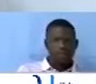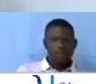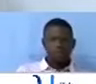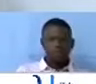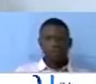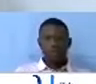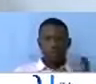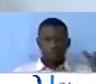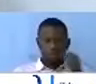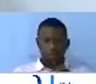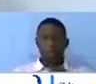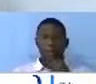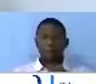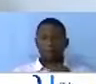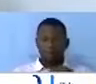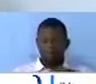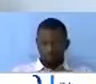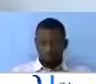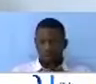Because I live around the same area.